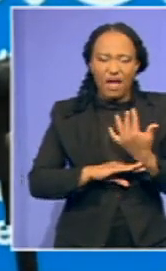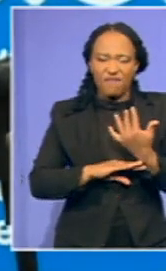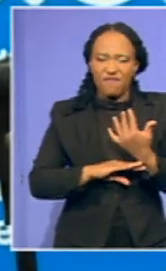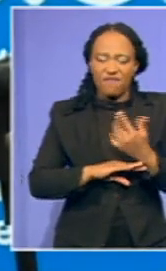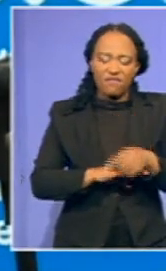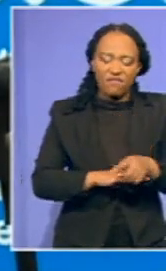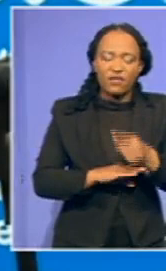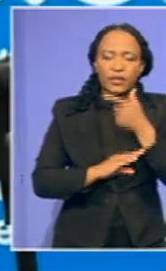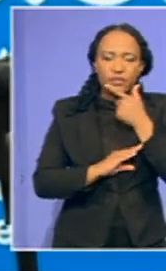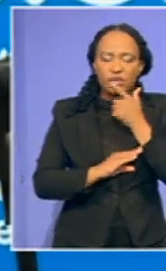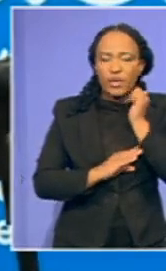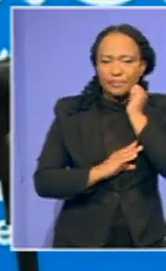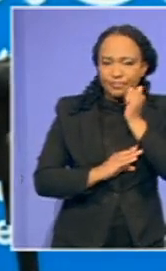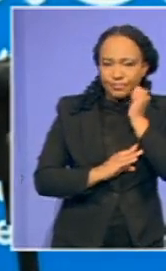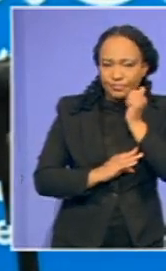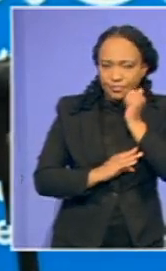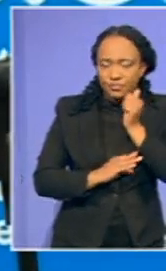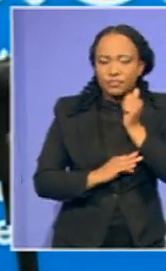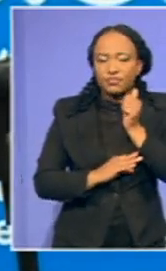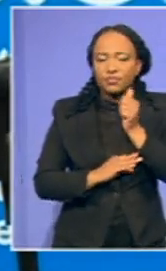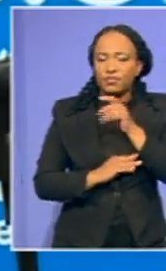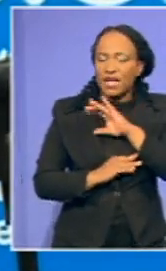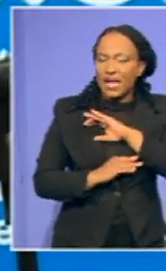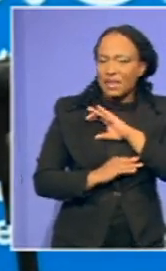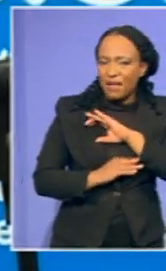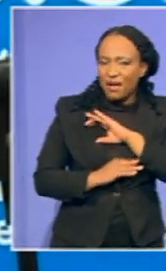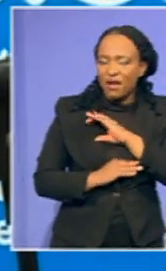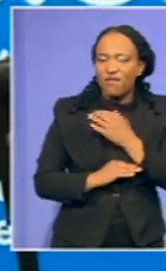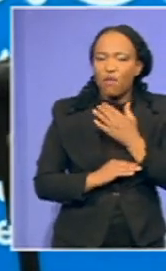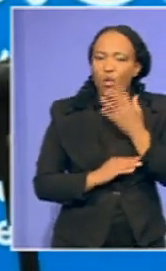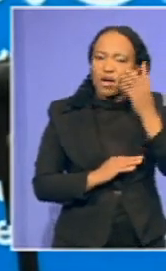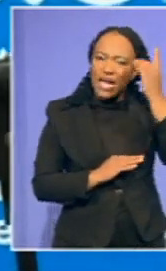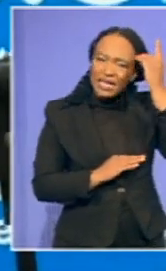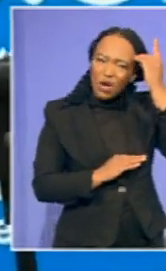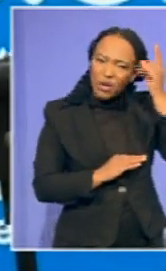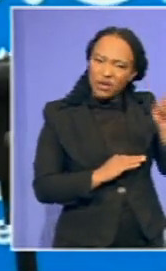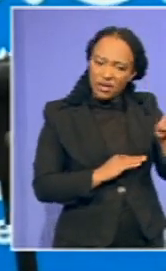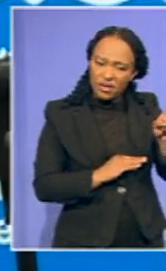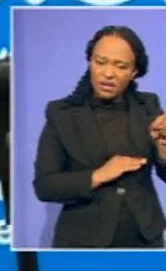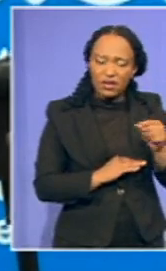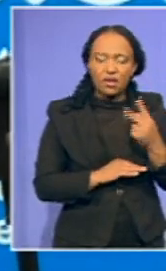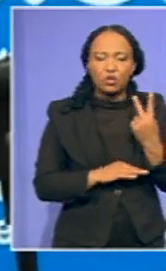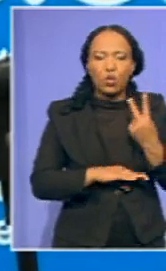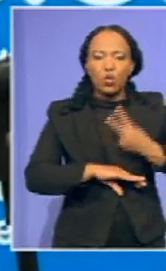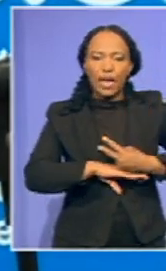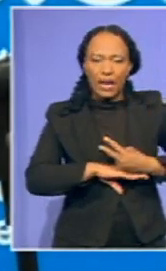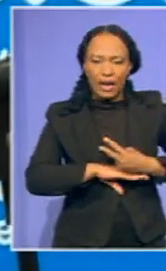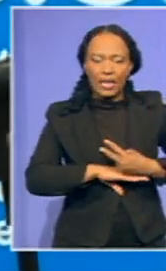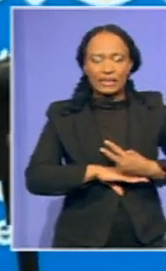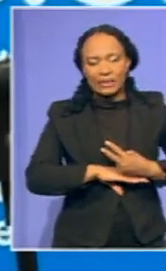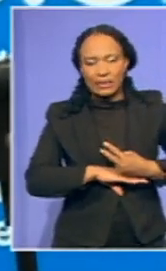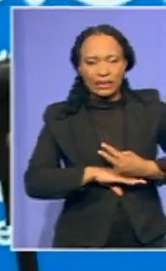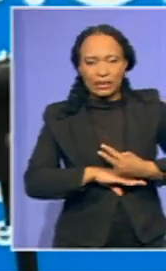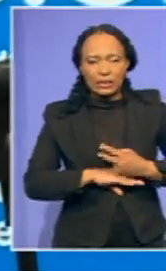to apologize to the customers of eThekwini to say the 2 days is not doable. We